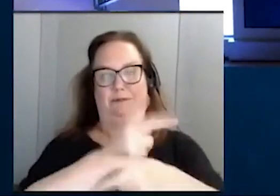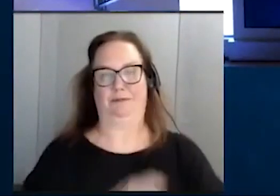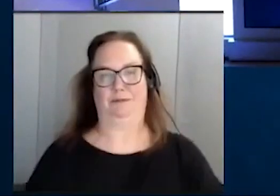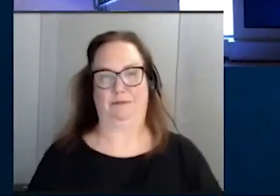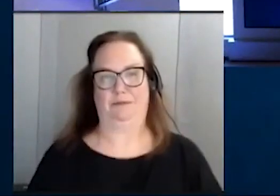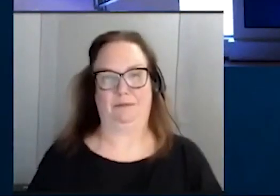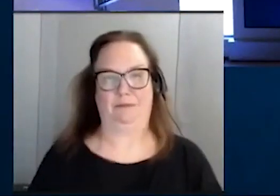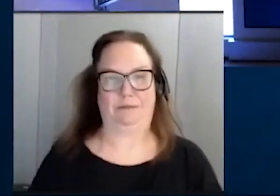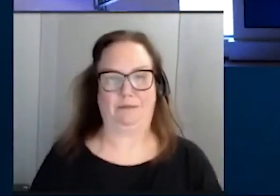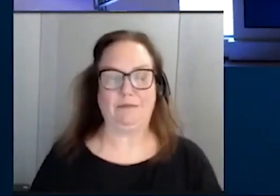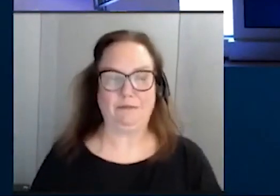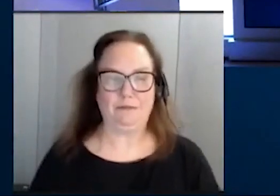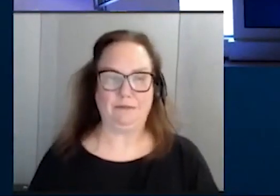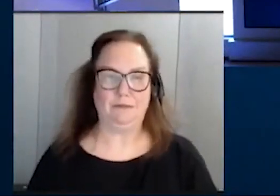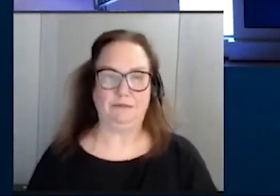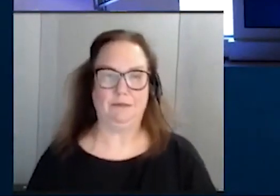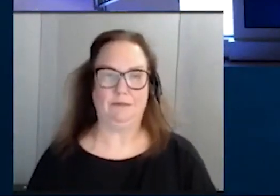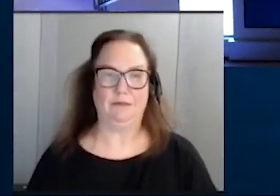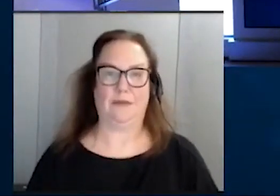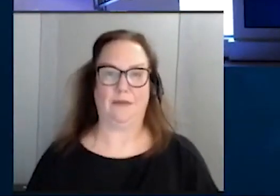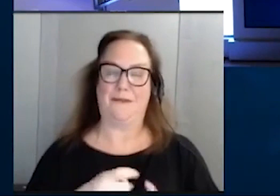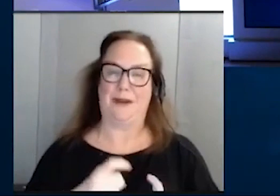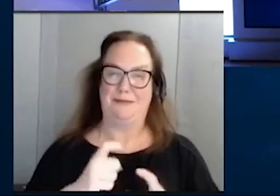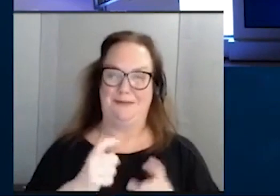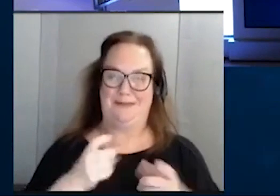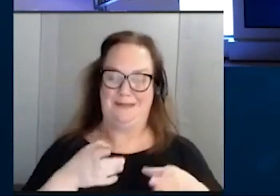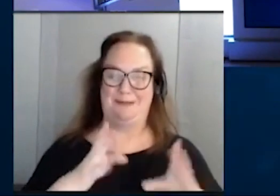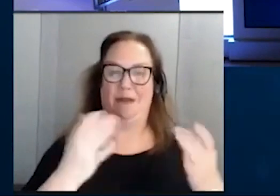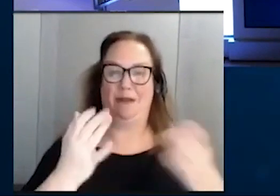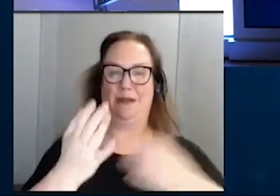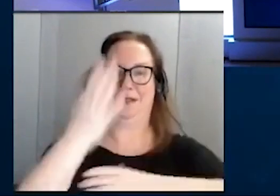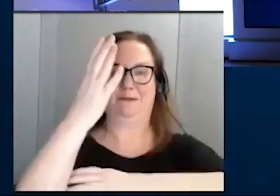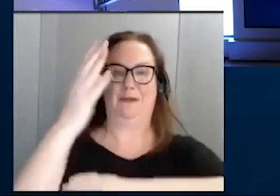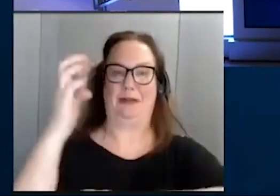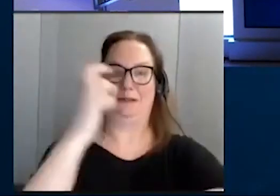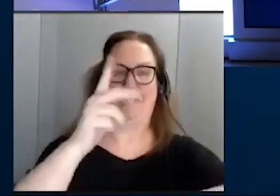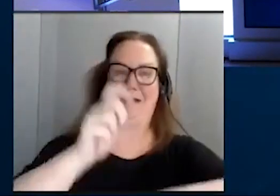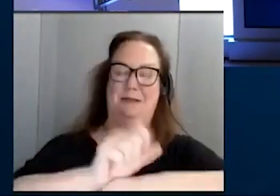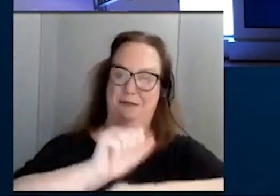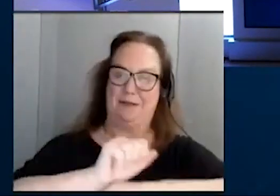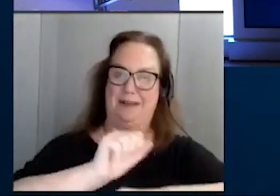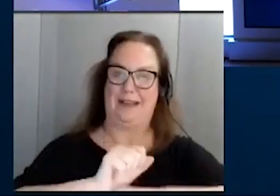Joining us actually from the road this morning. He's back to work, which was something I know that